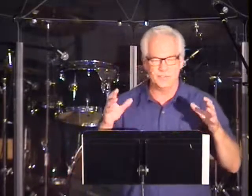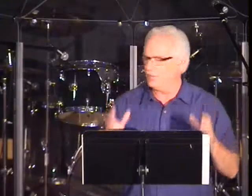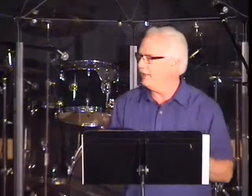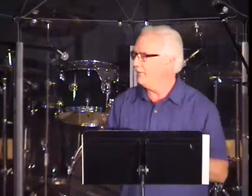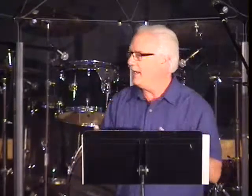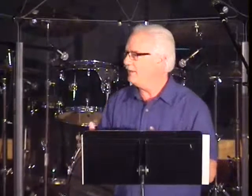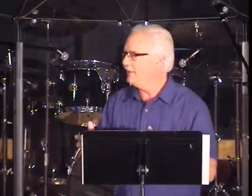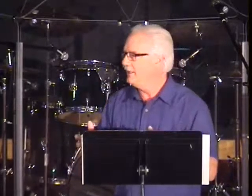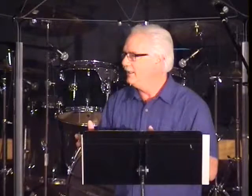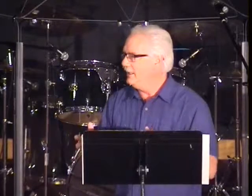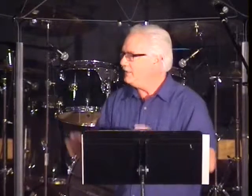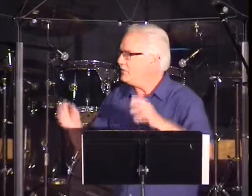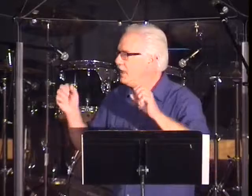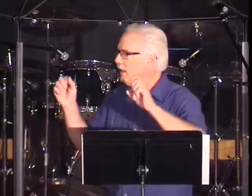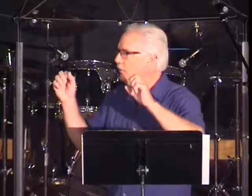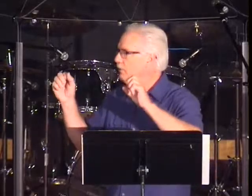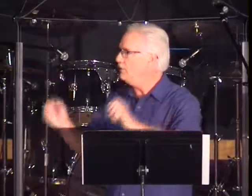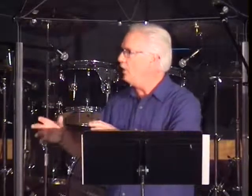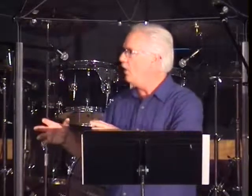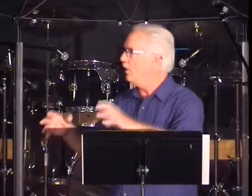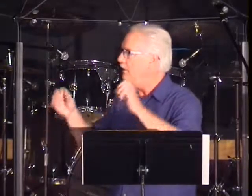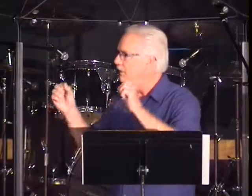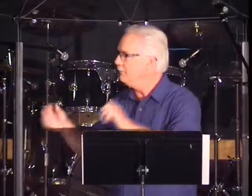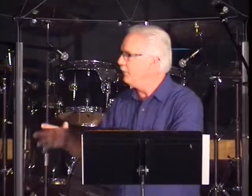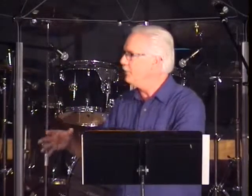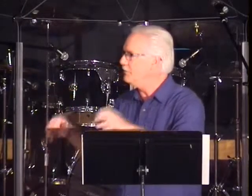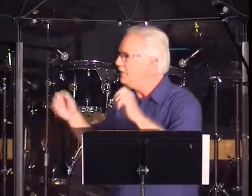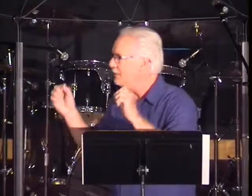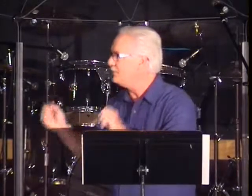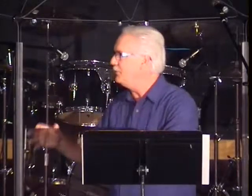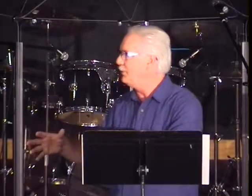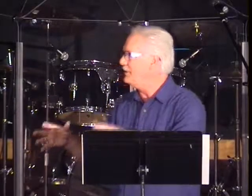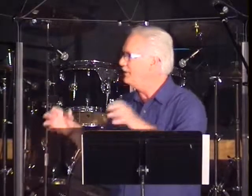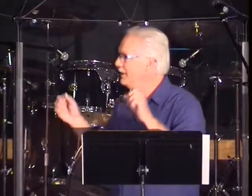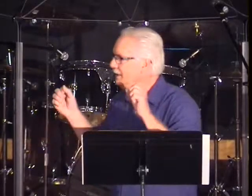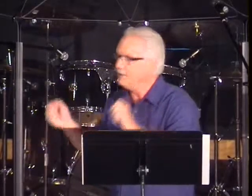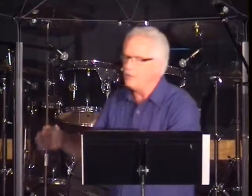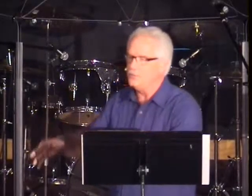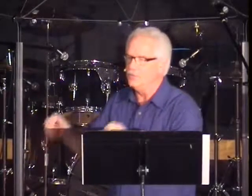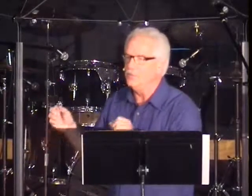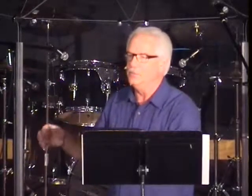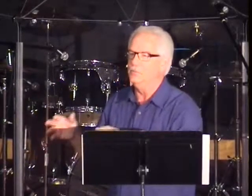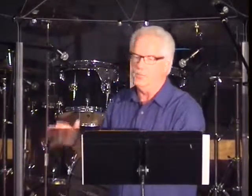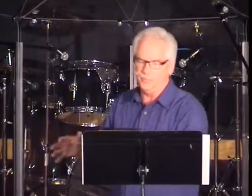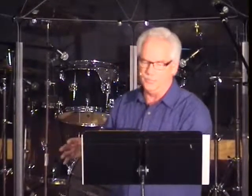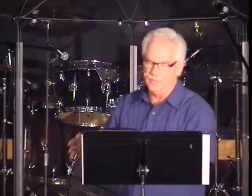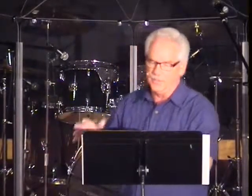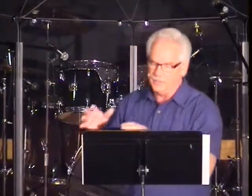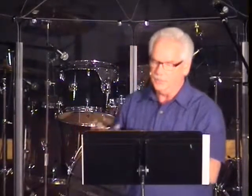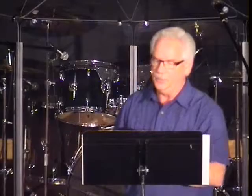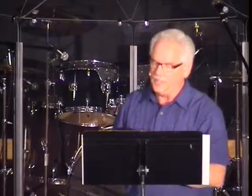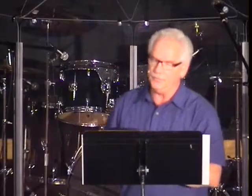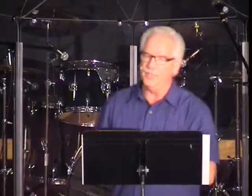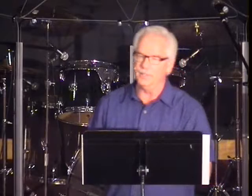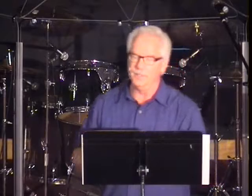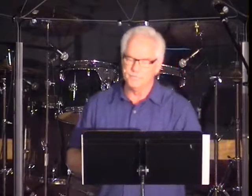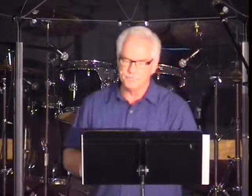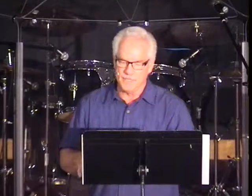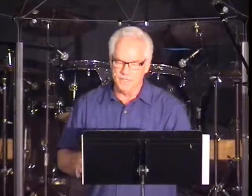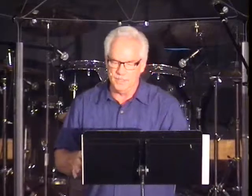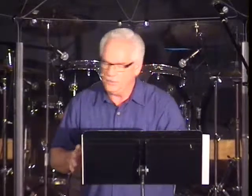to let your hair down? It's the time where you talk and converse and tell stories and get close and intimate to people that you camp